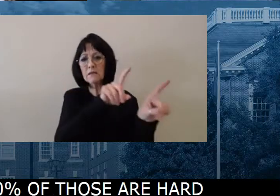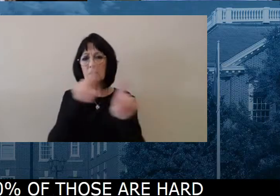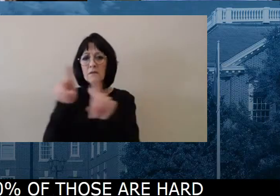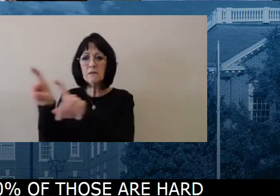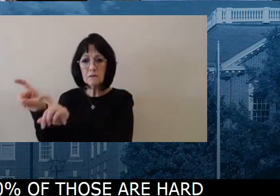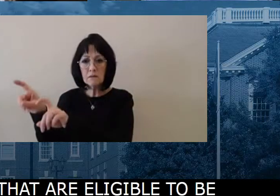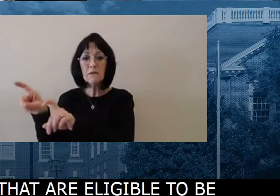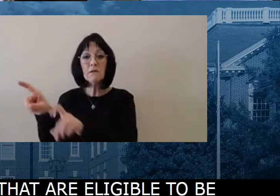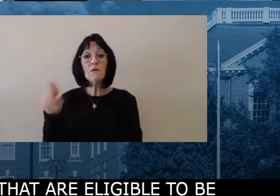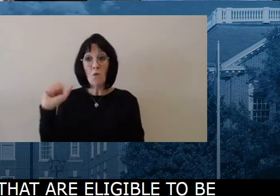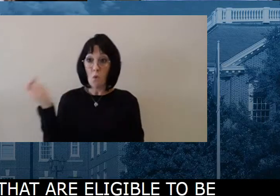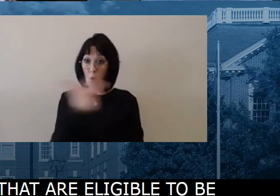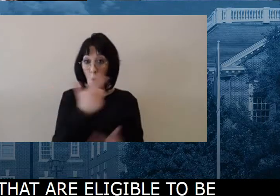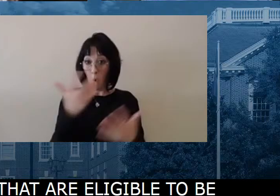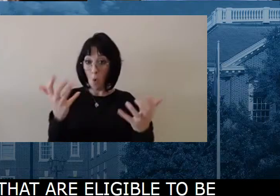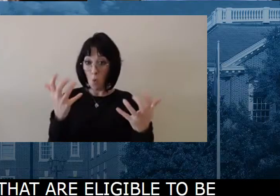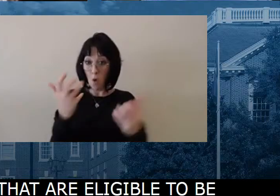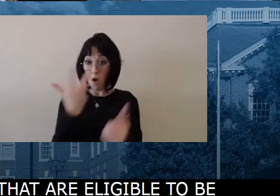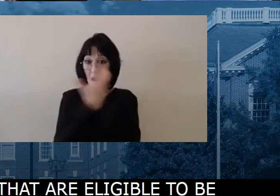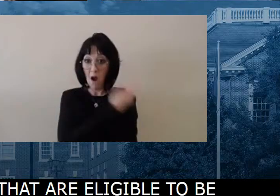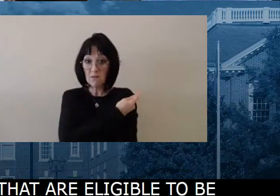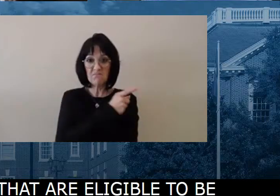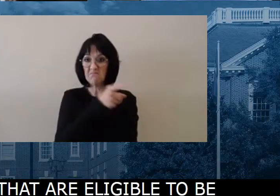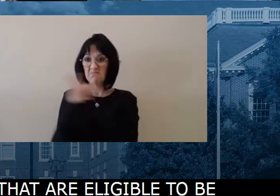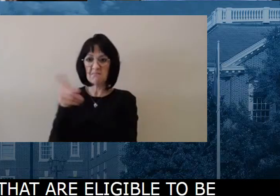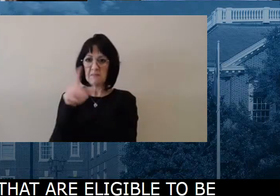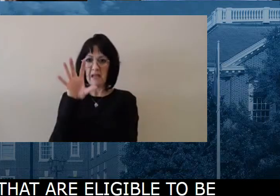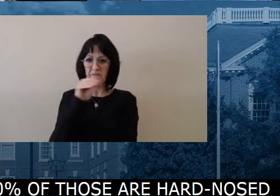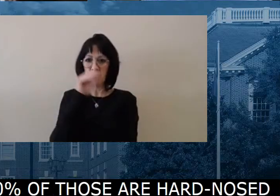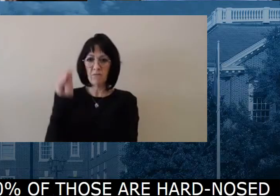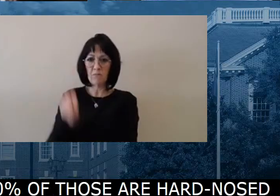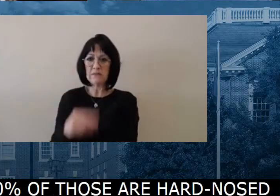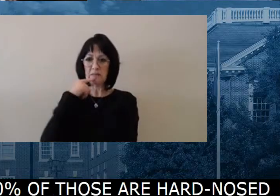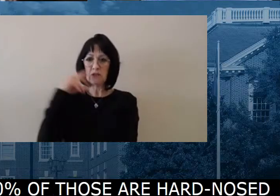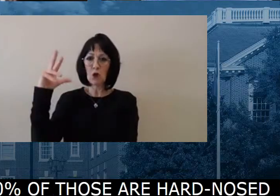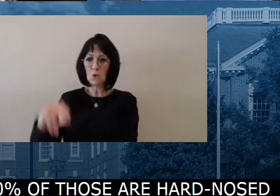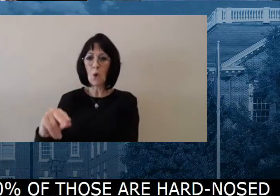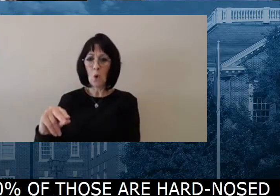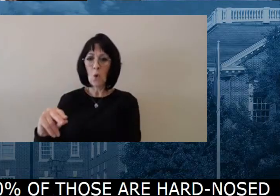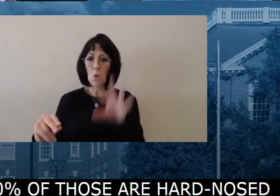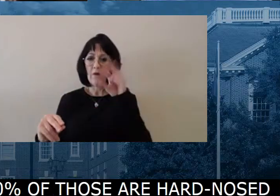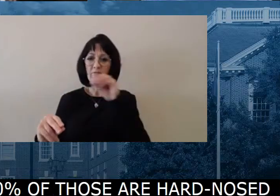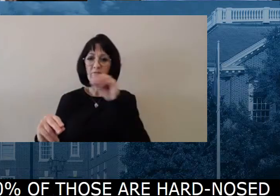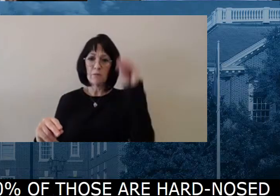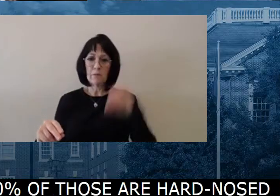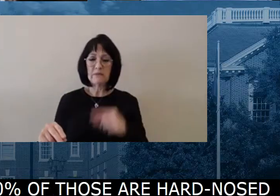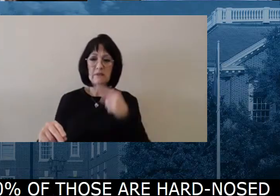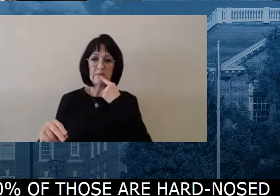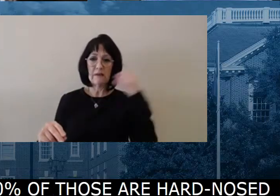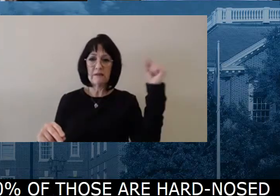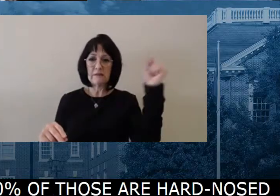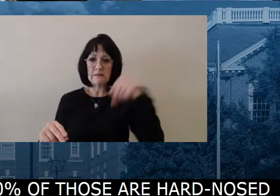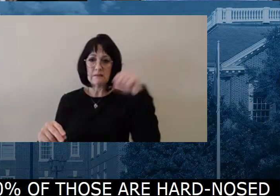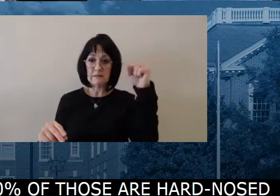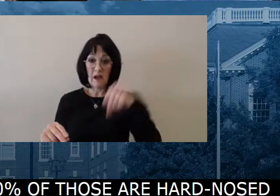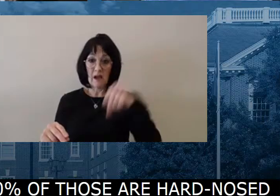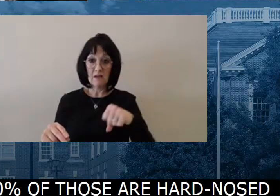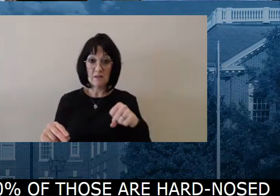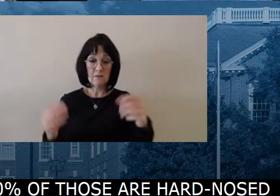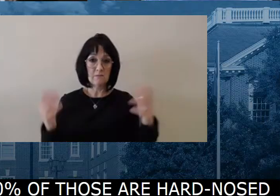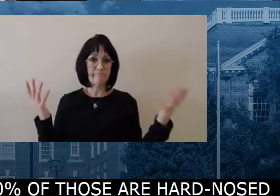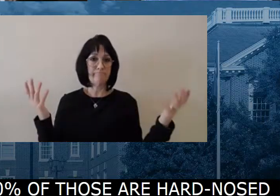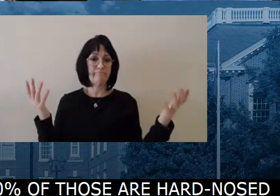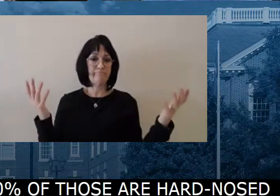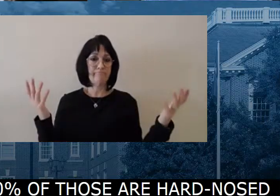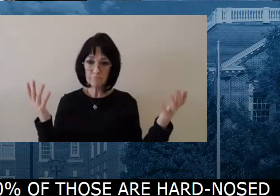as 85%. So pick a number in between. 20%, I think, is a good number that aren't